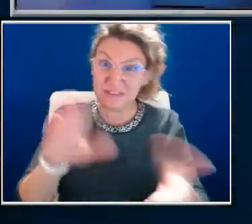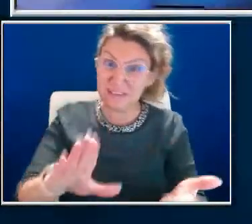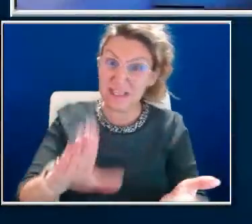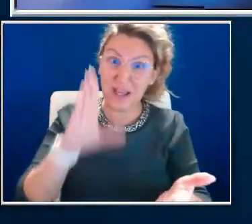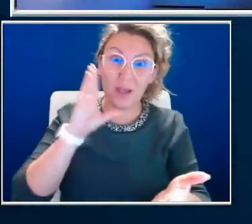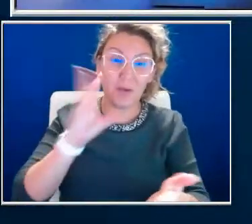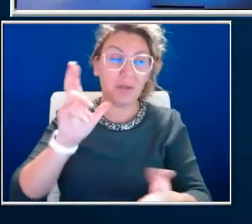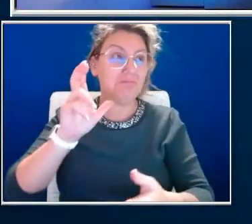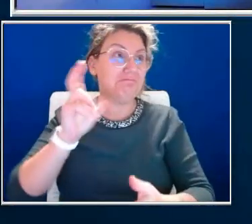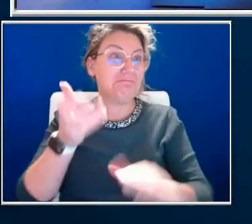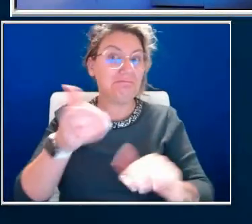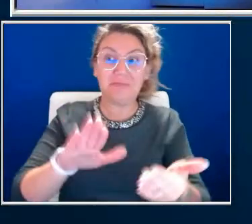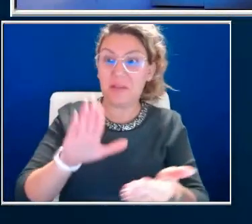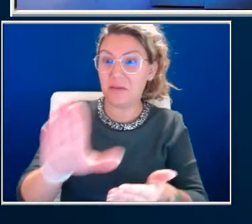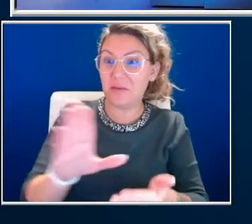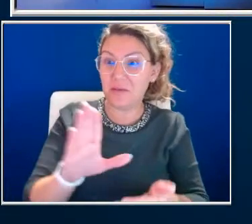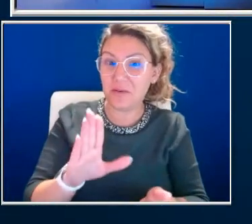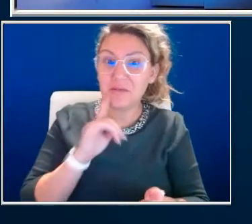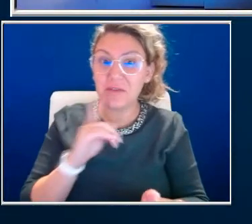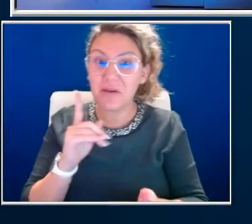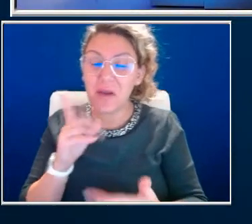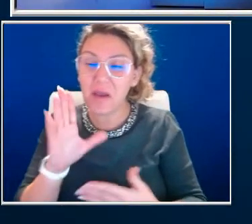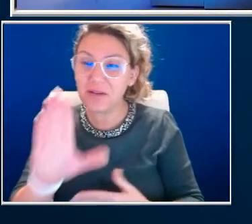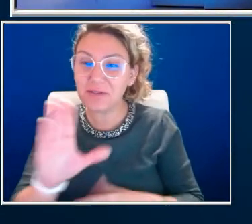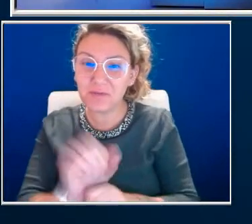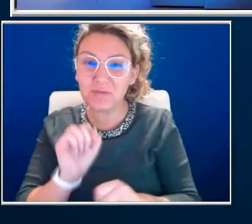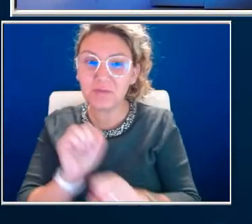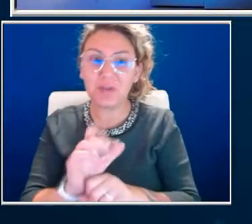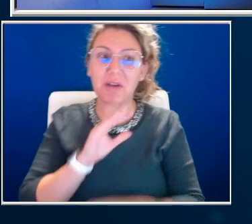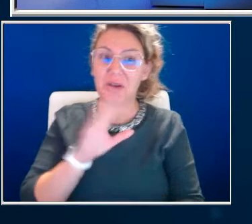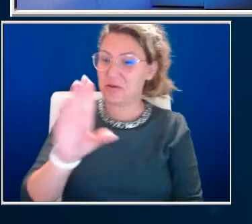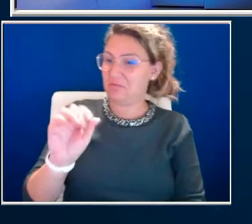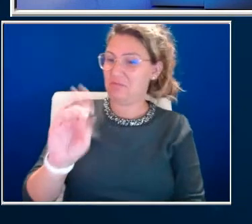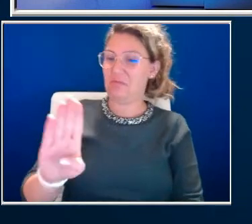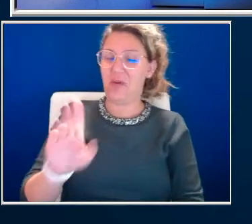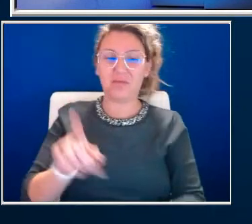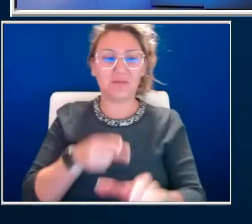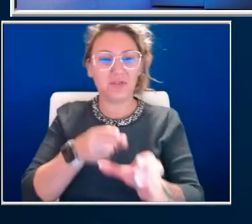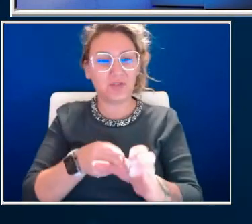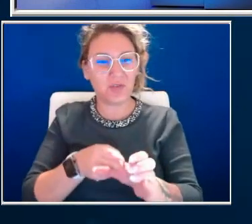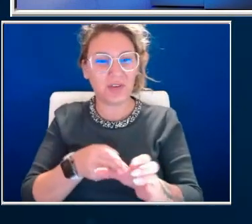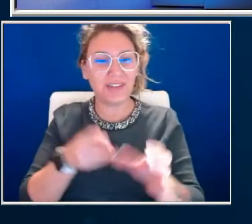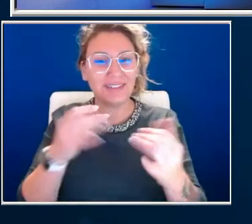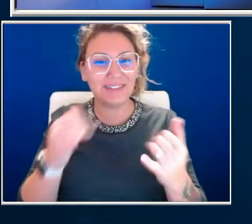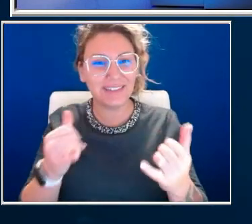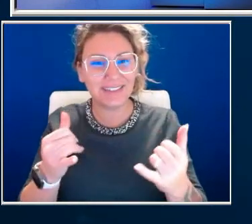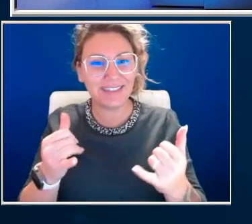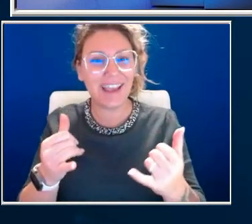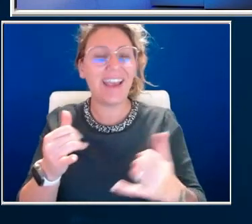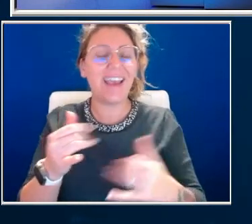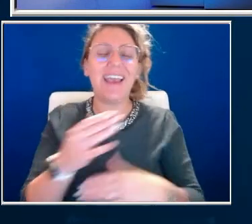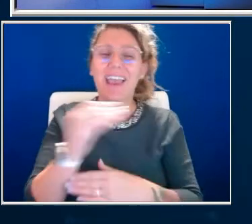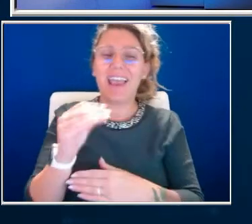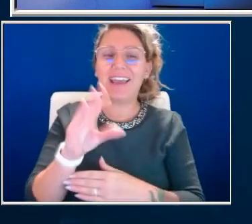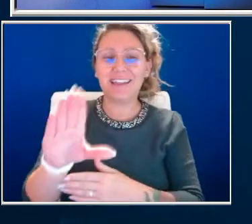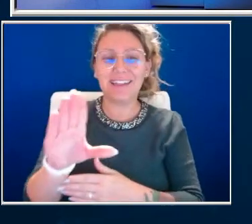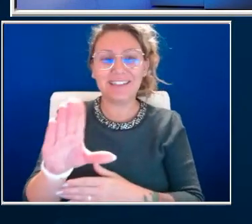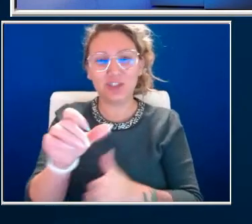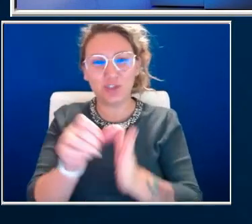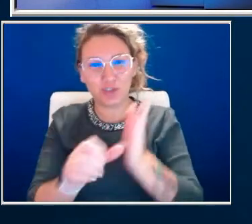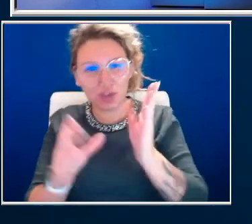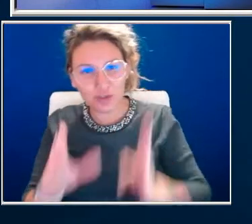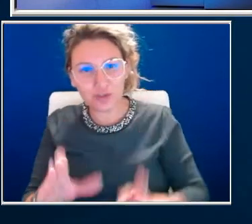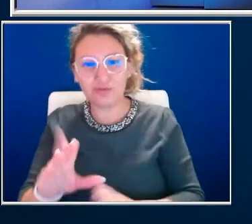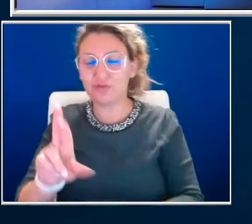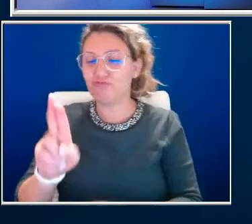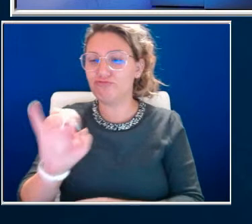And we are thrilled to have Bob Trapp joining us here in studio today, along with his vascular surgeon, Dr. Rick Arnspiger. We also have